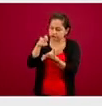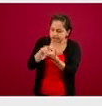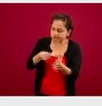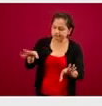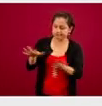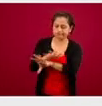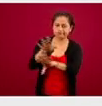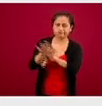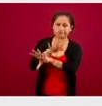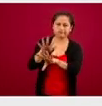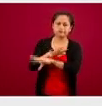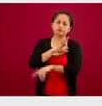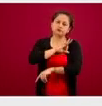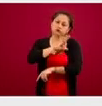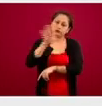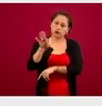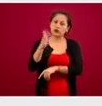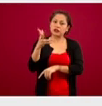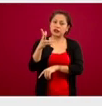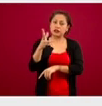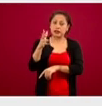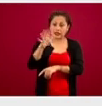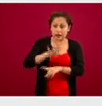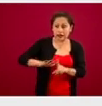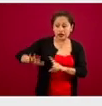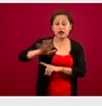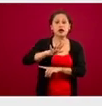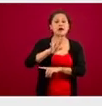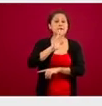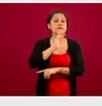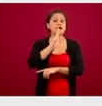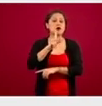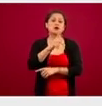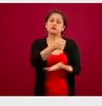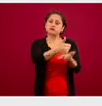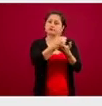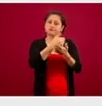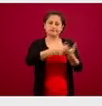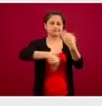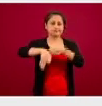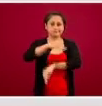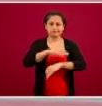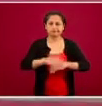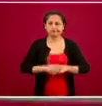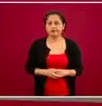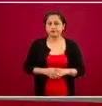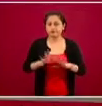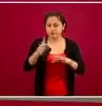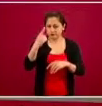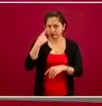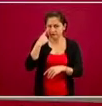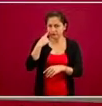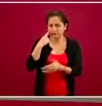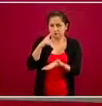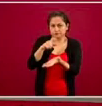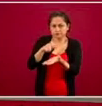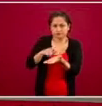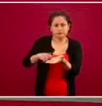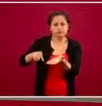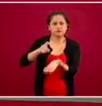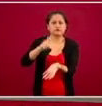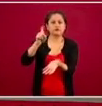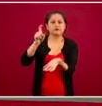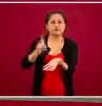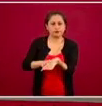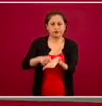send us your feedback and your recommendations. And if we need to improve some of this information and some of